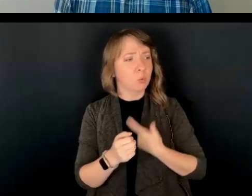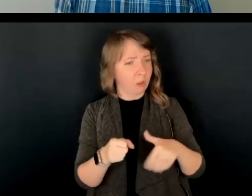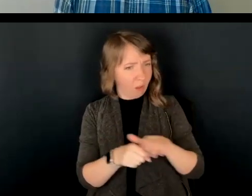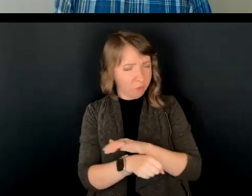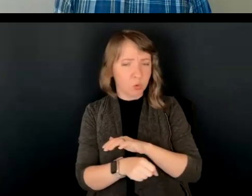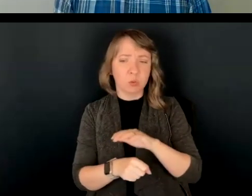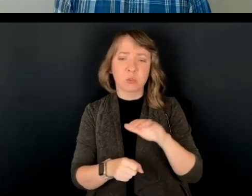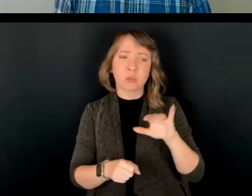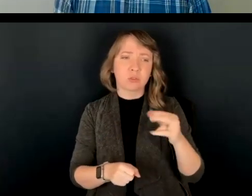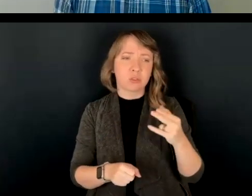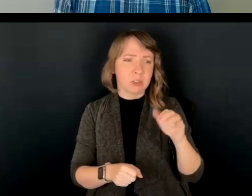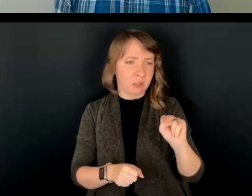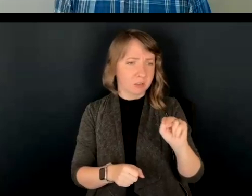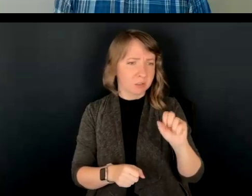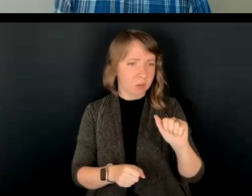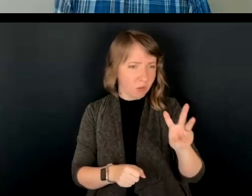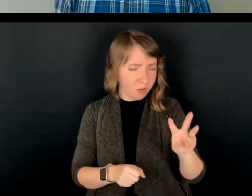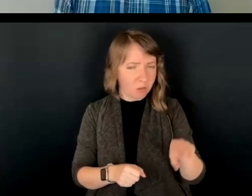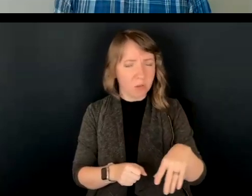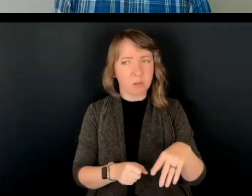agreement, and